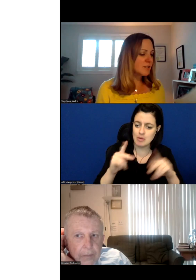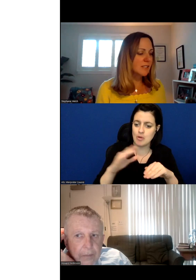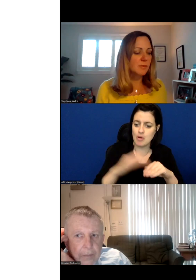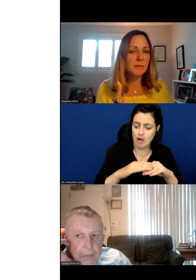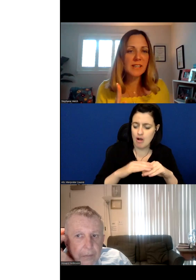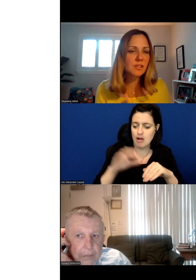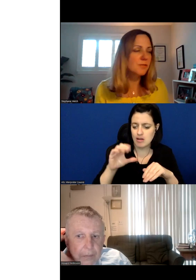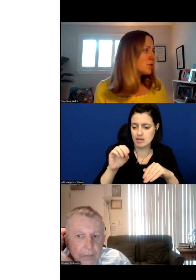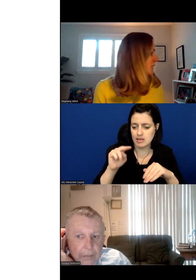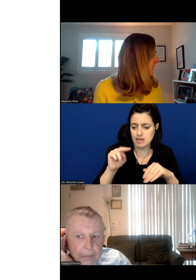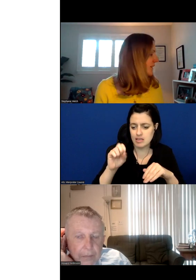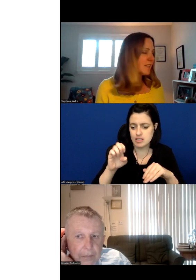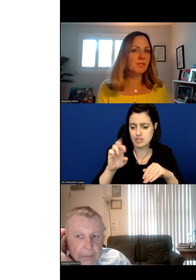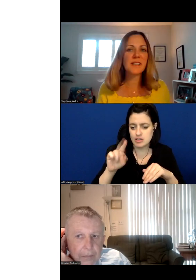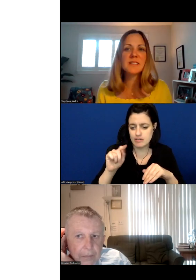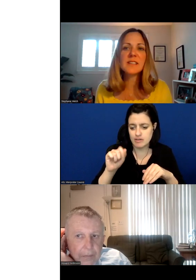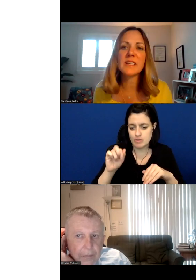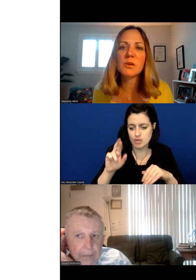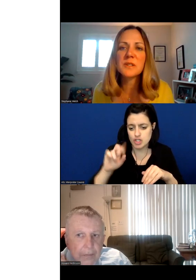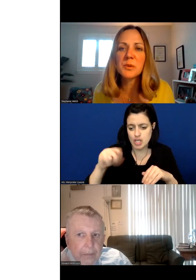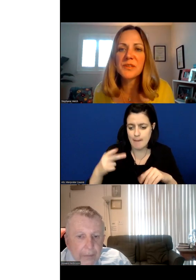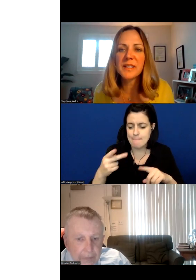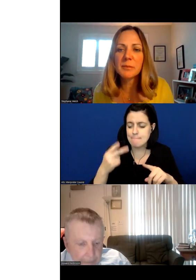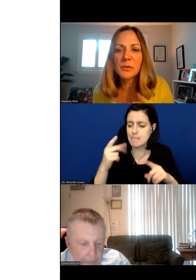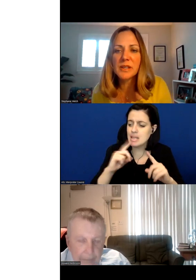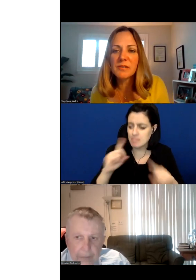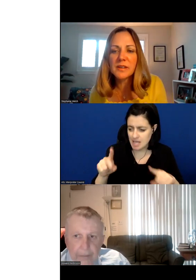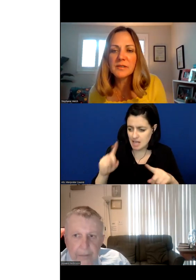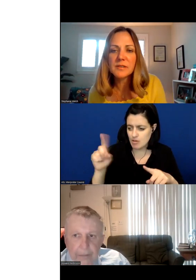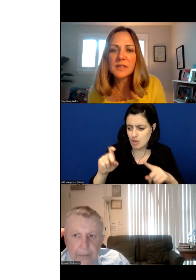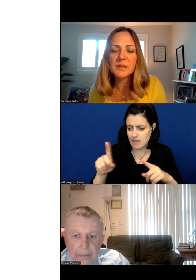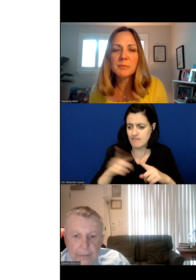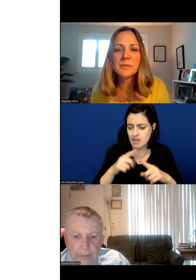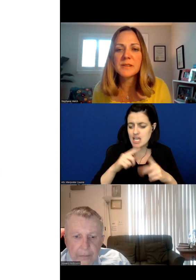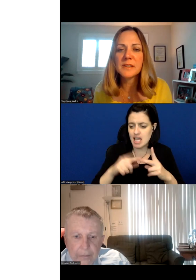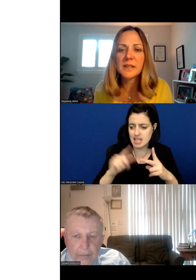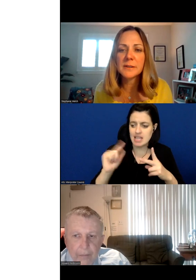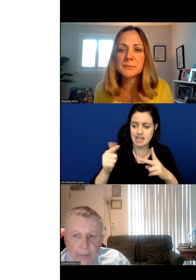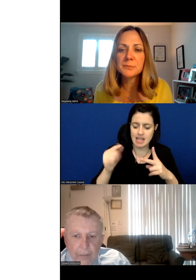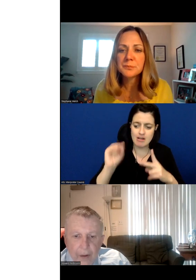Let me answer the first one and see if I can find it, and I can always put that number in the